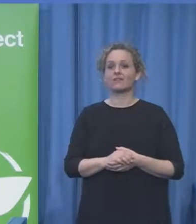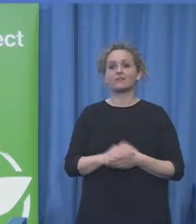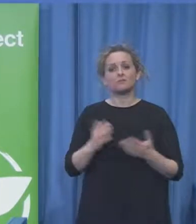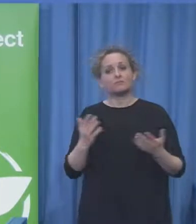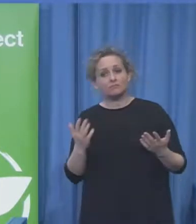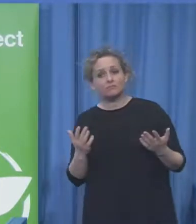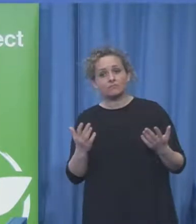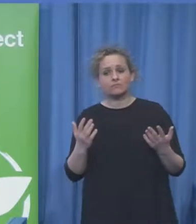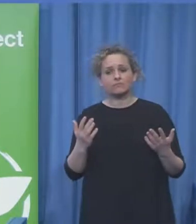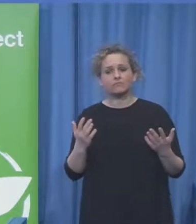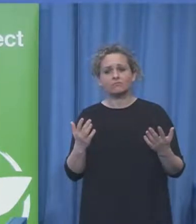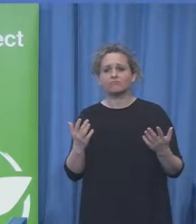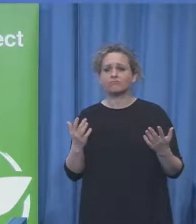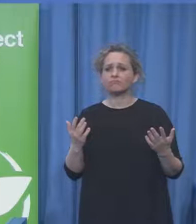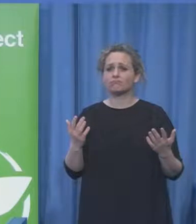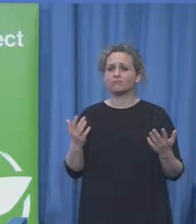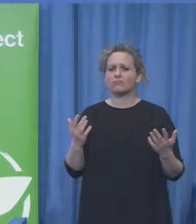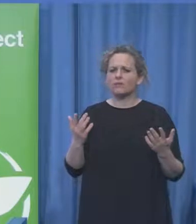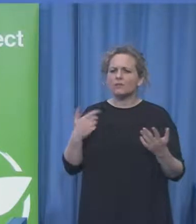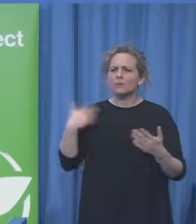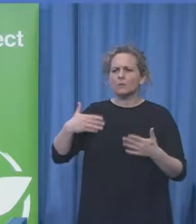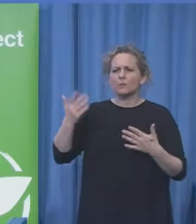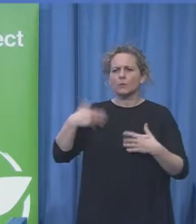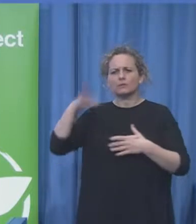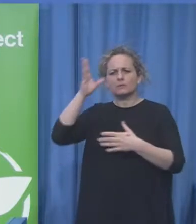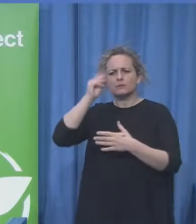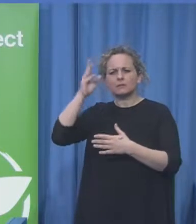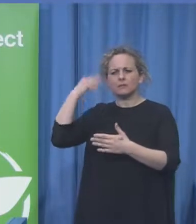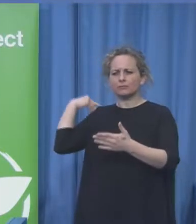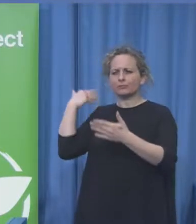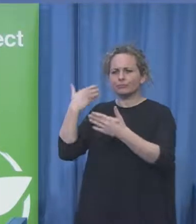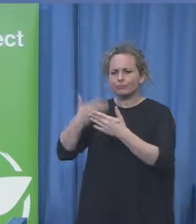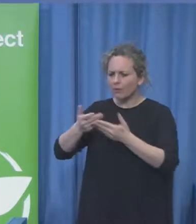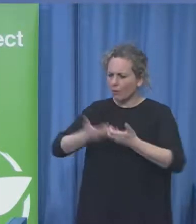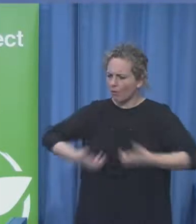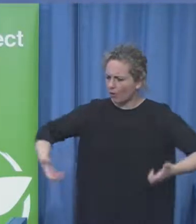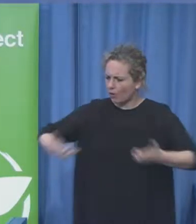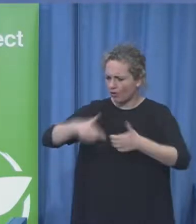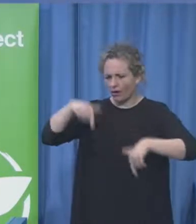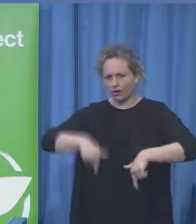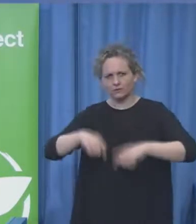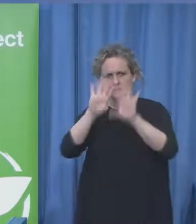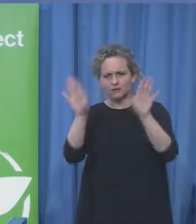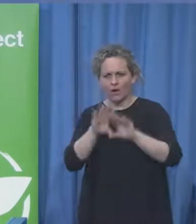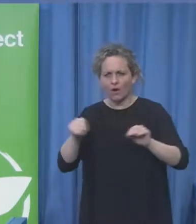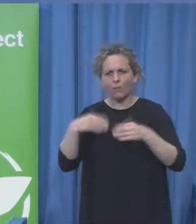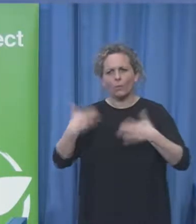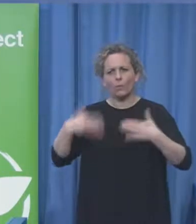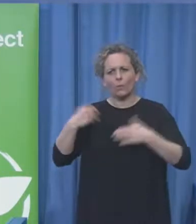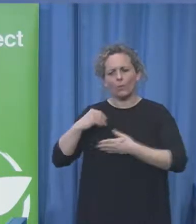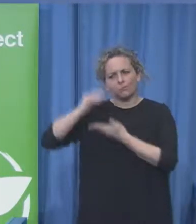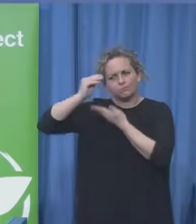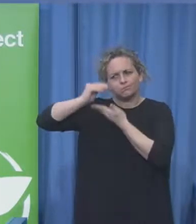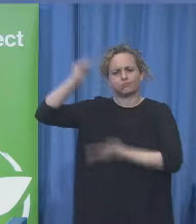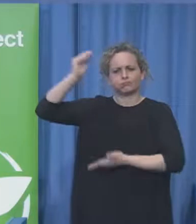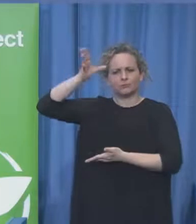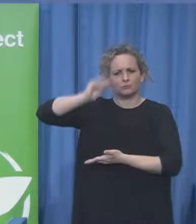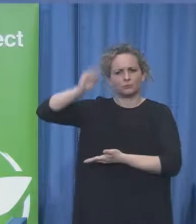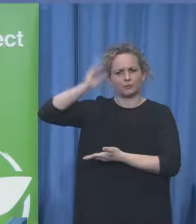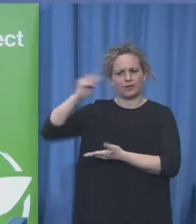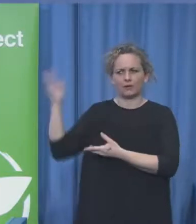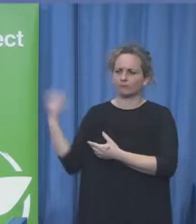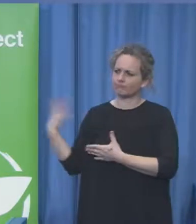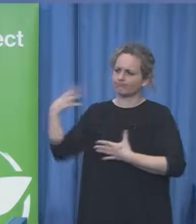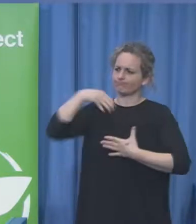and thanks to and congratulations to the organizer for this very fruitful discussion over these 3 days. I request that I'm going to present very briefly